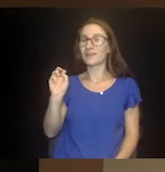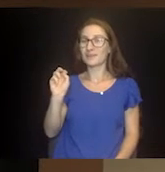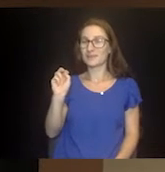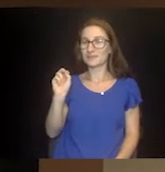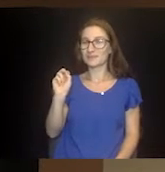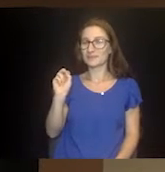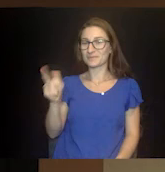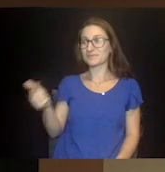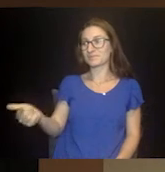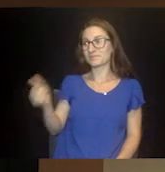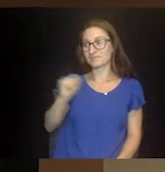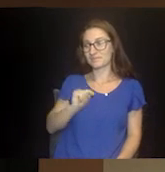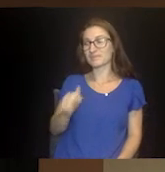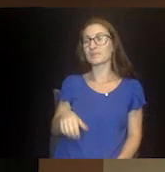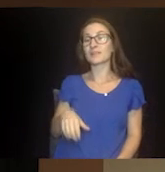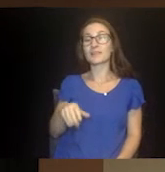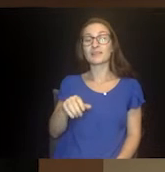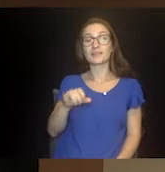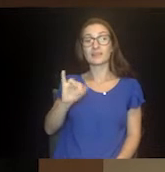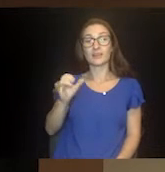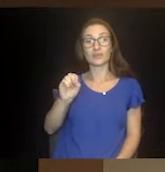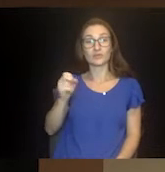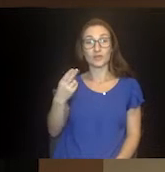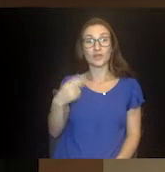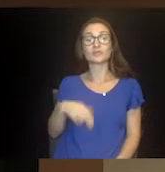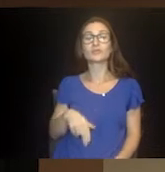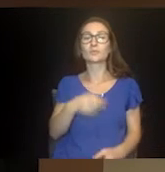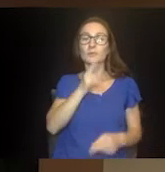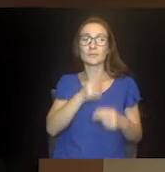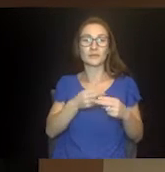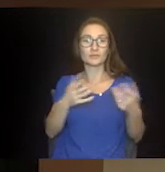All right. Like we said before, we're a group of